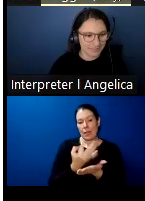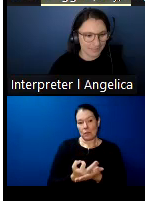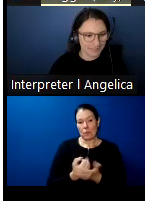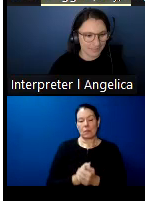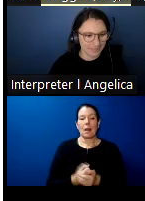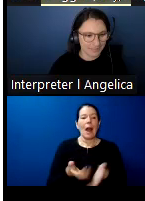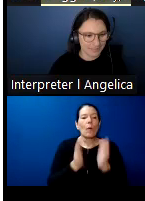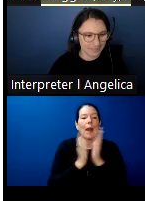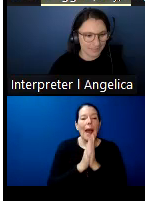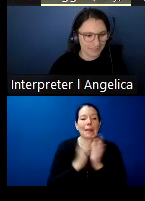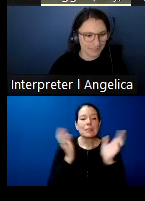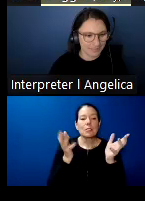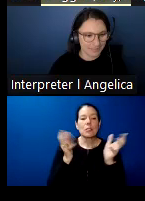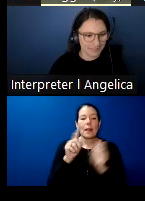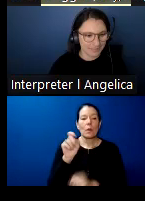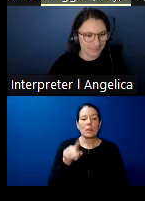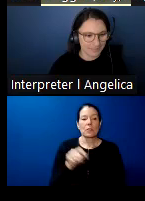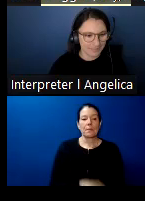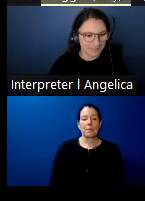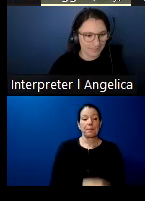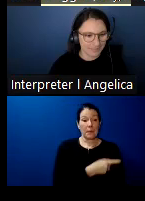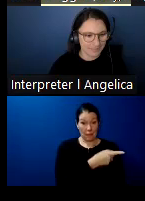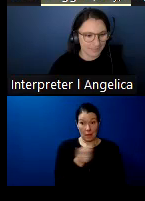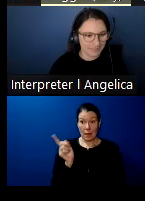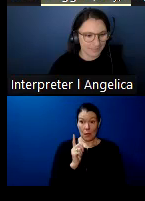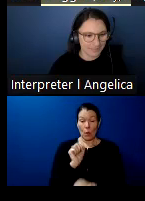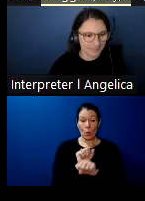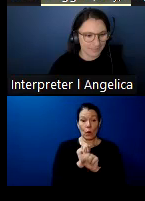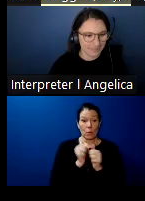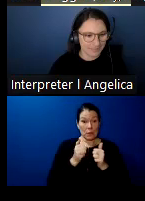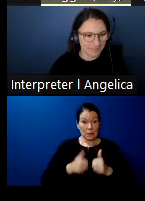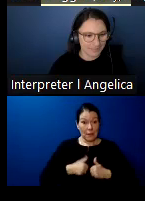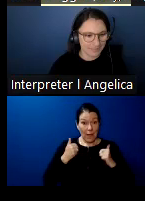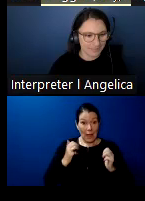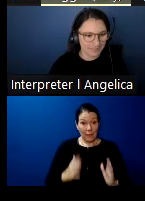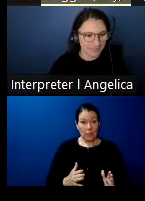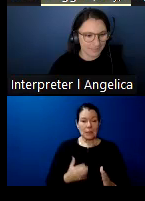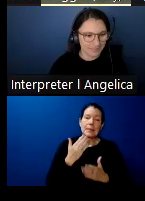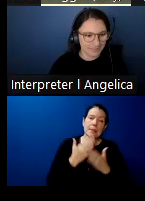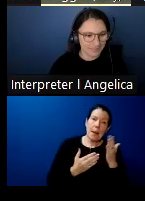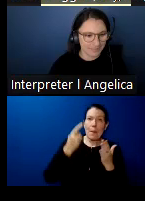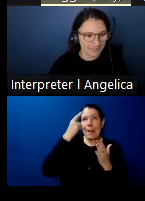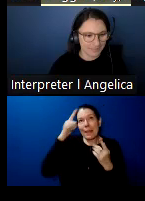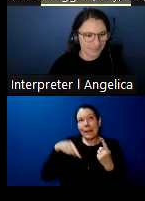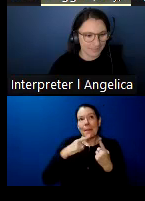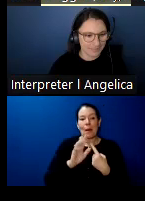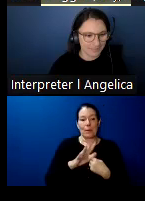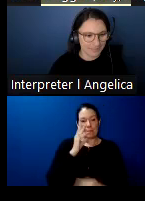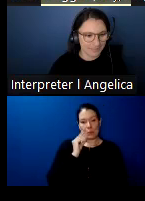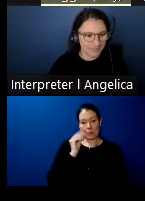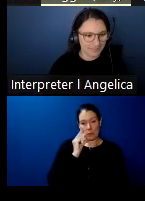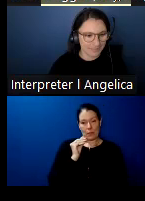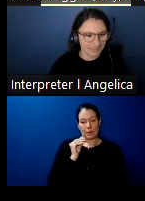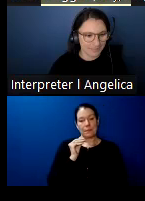quick chat question here. So some of you have worked with survivors, and some of you may just be thinking about your experience working with